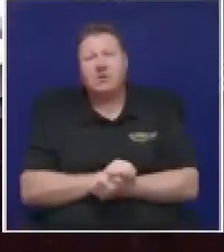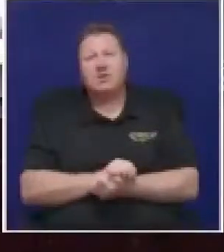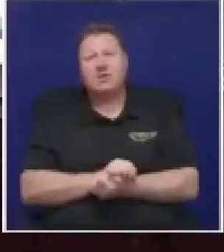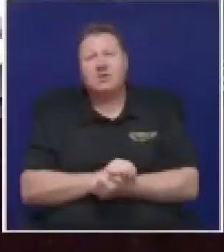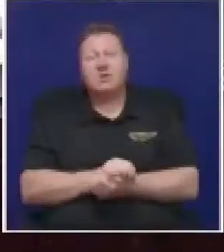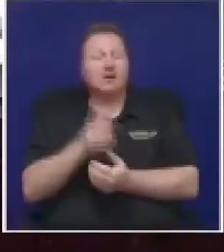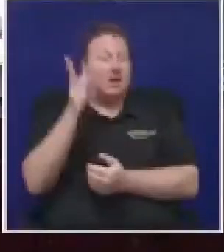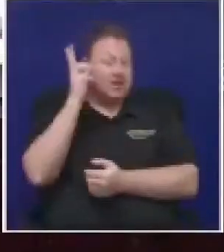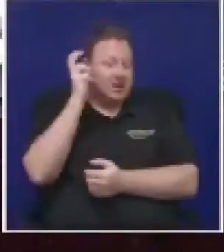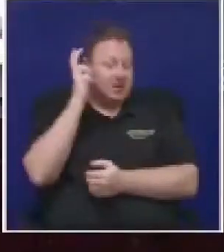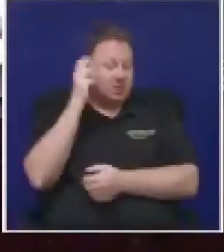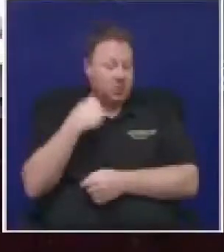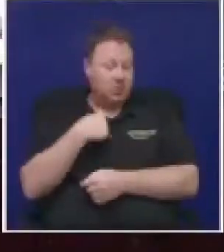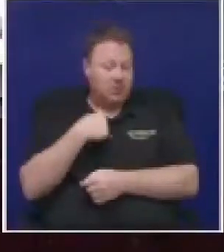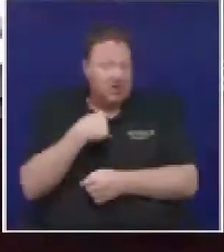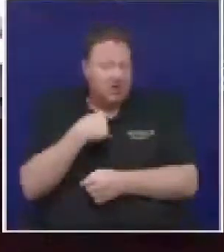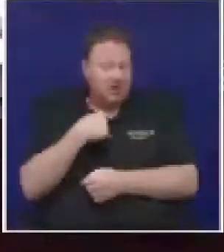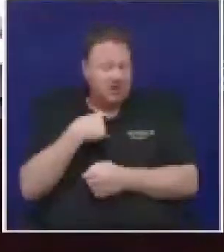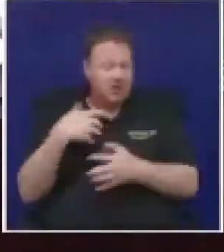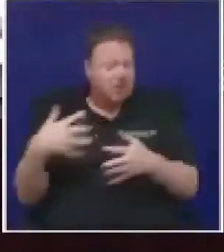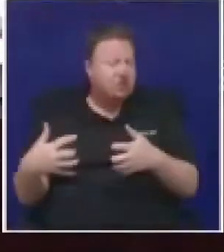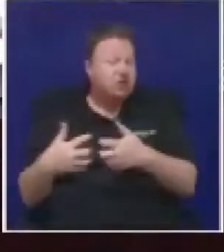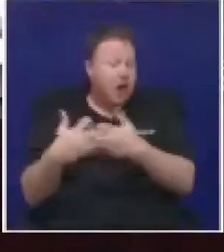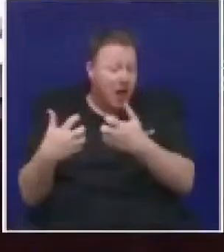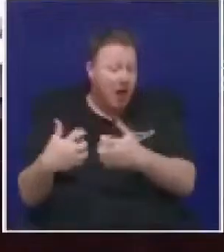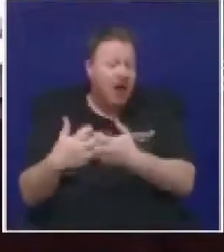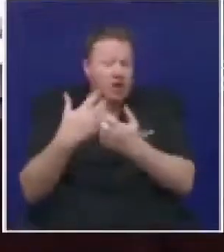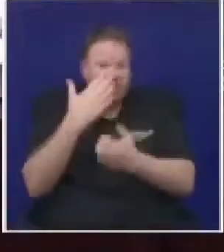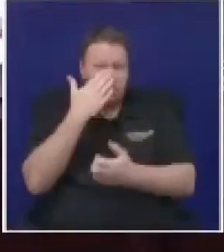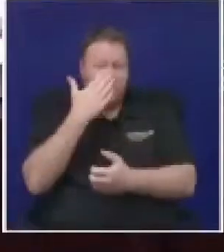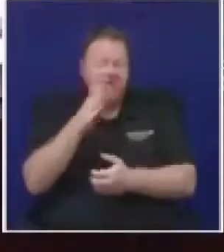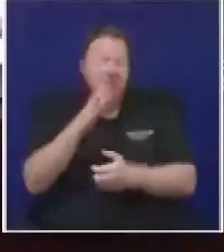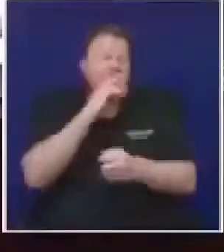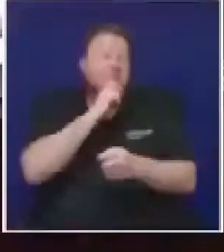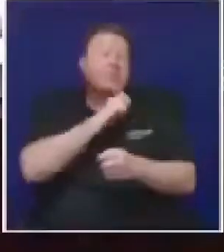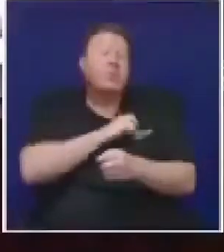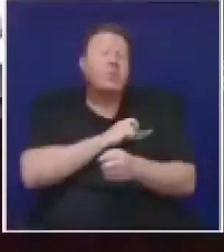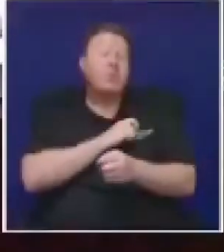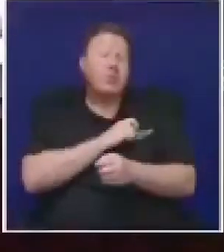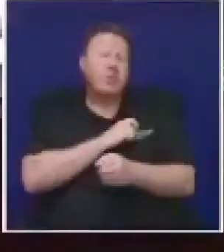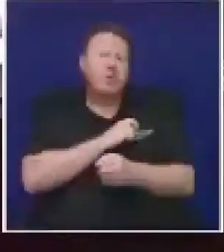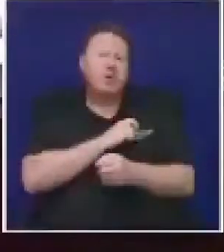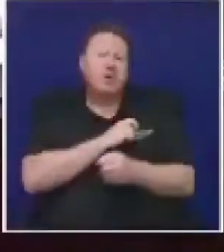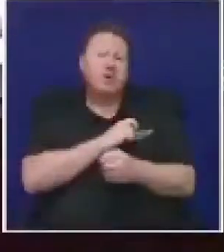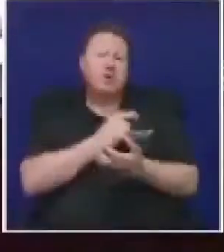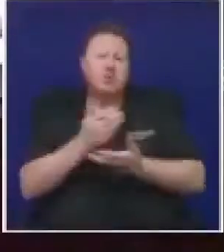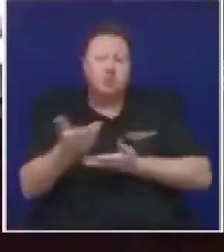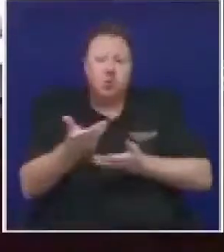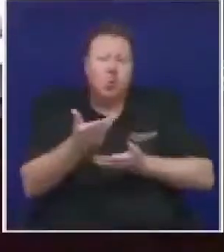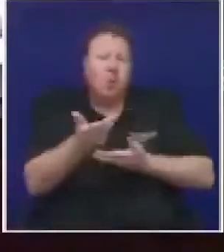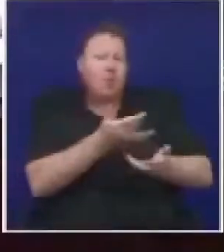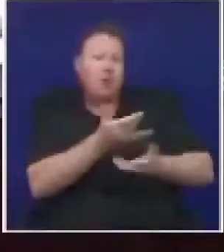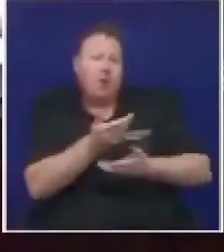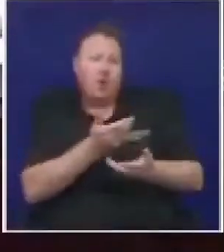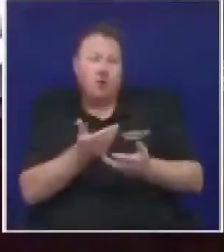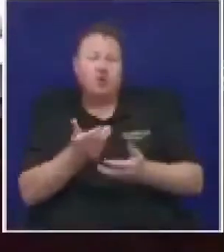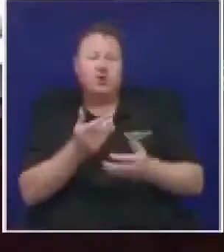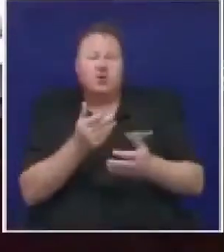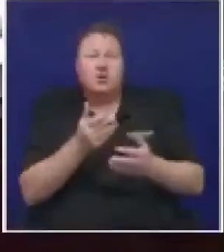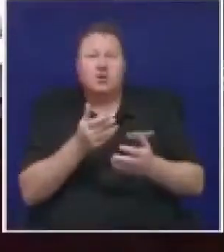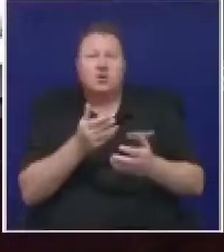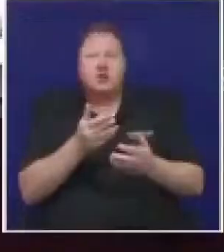listen to me, has encountered challenges in fostering cooperation across